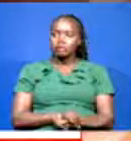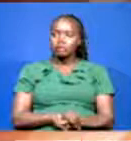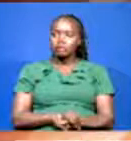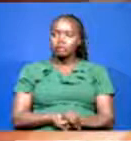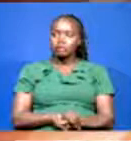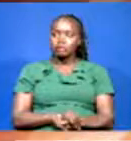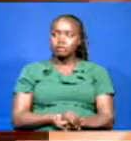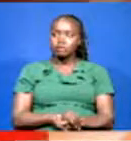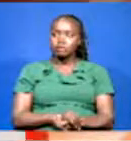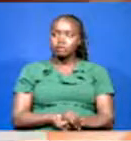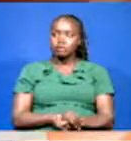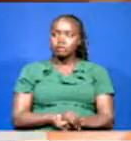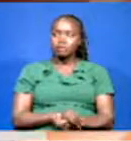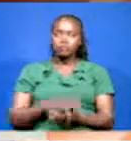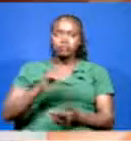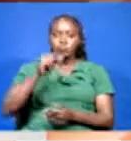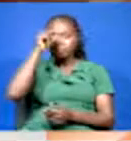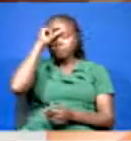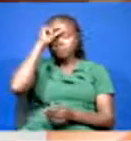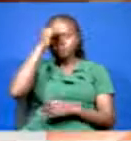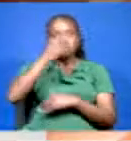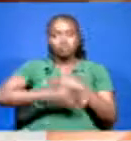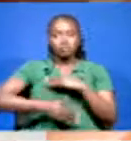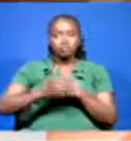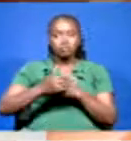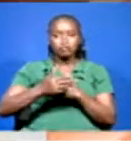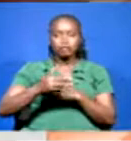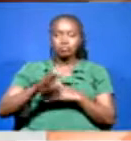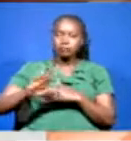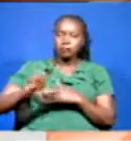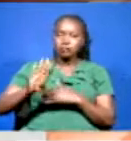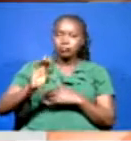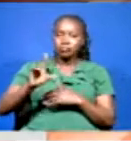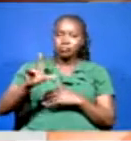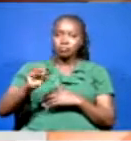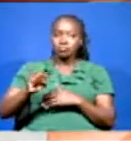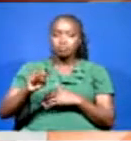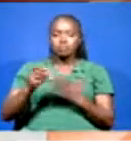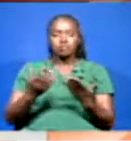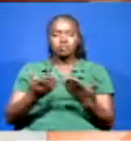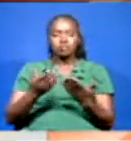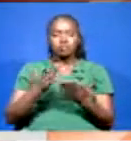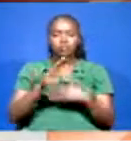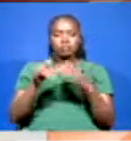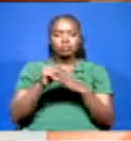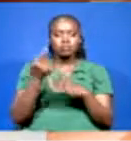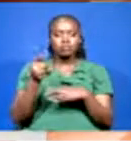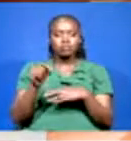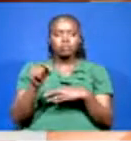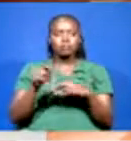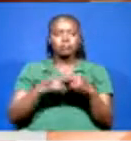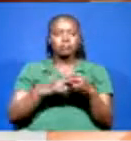In other news, the County Government of Busia has pending bills amounting to 1.7 billion shillings and a KRA debt of